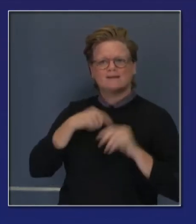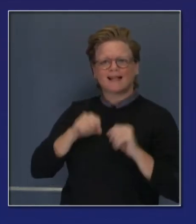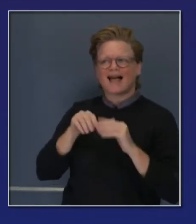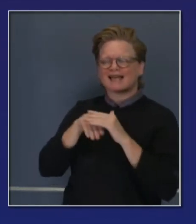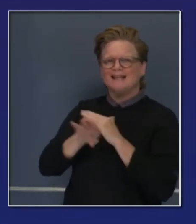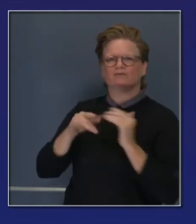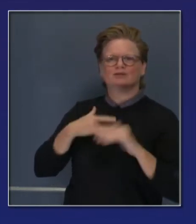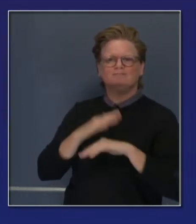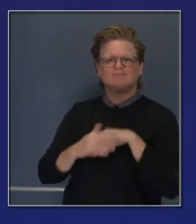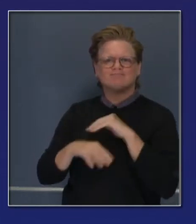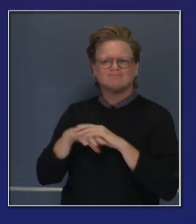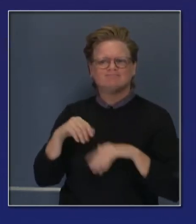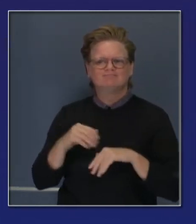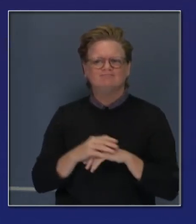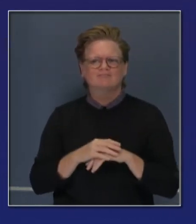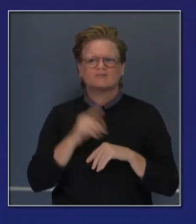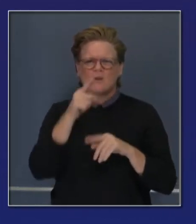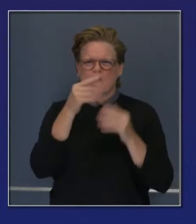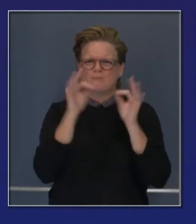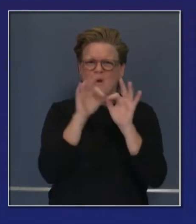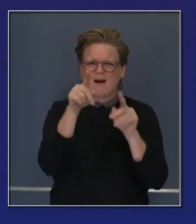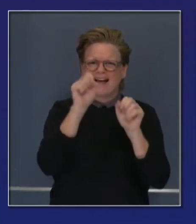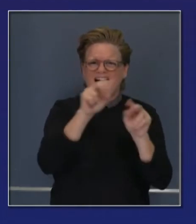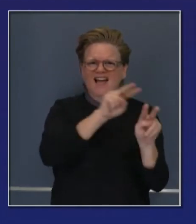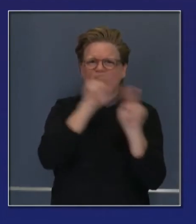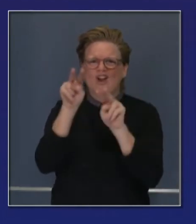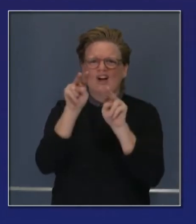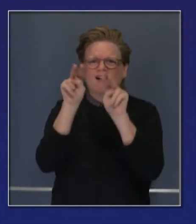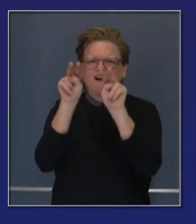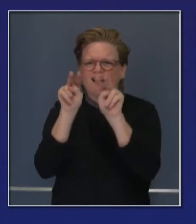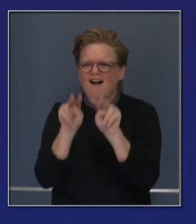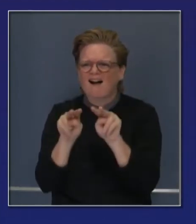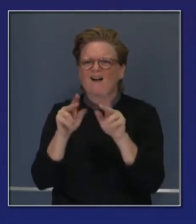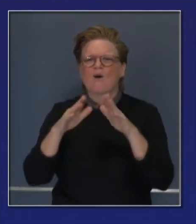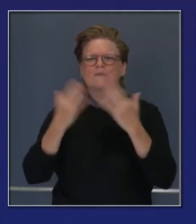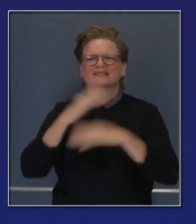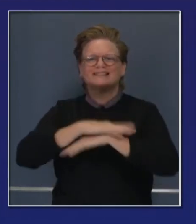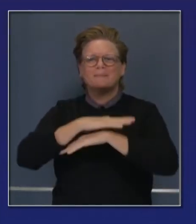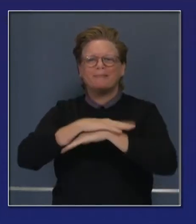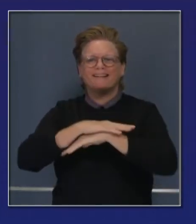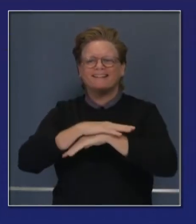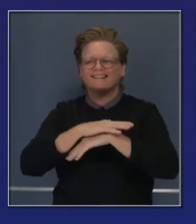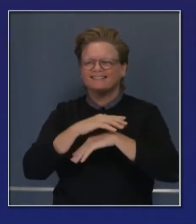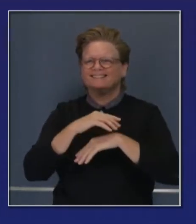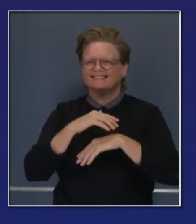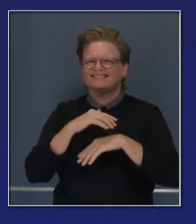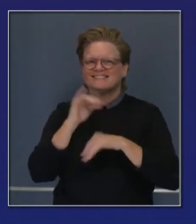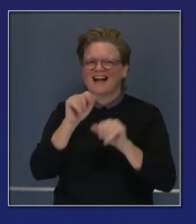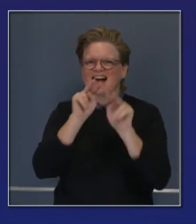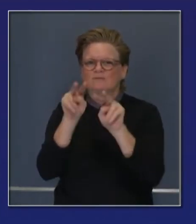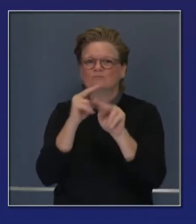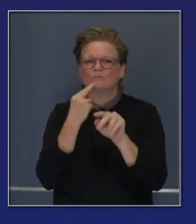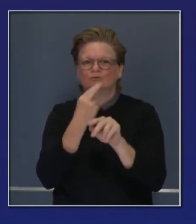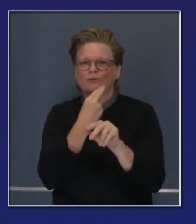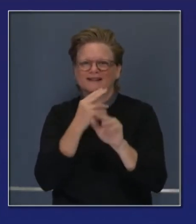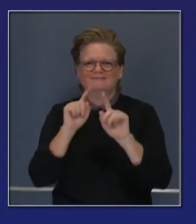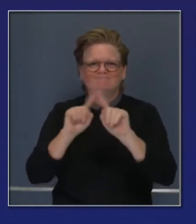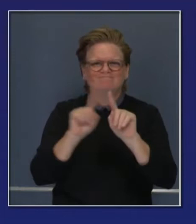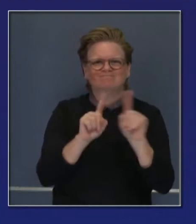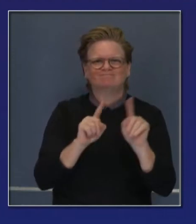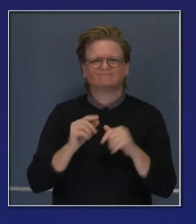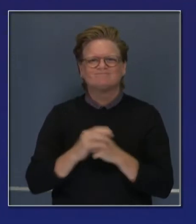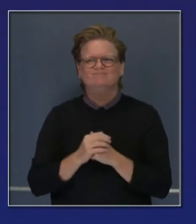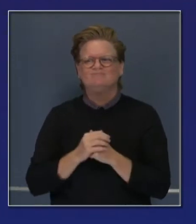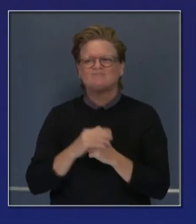more prescriptive sense on what may or may not be happening as it relates to a particular business and their operation. And of